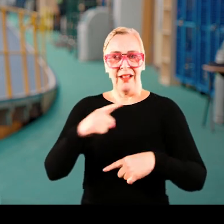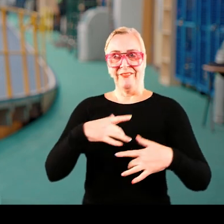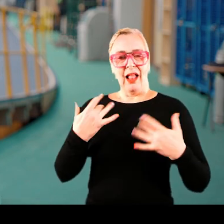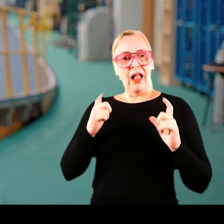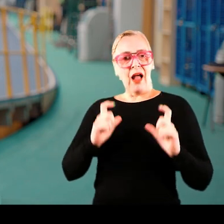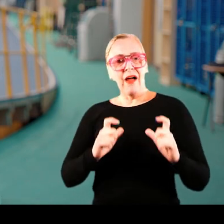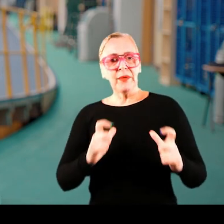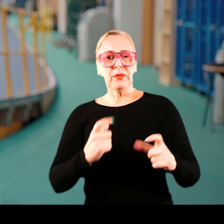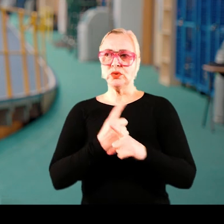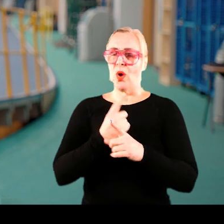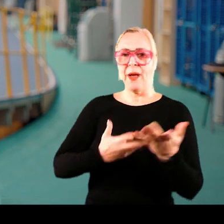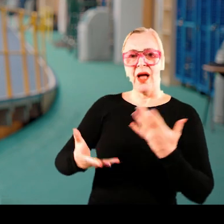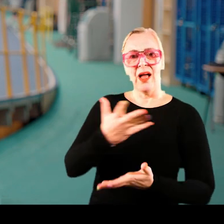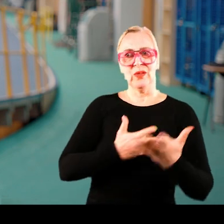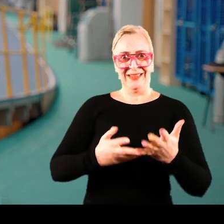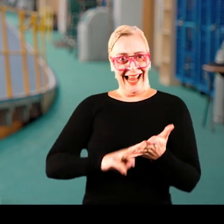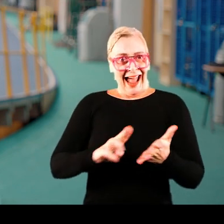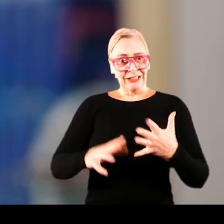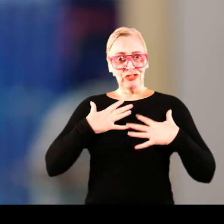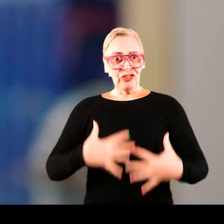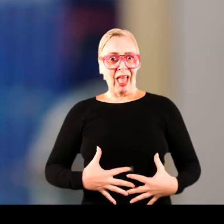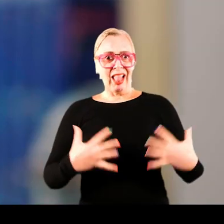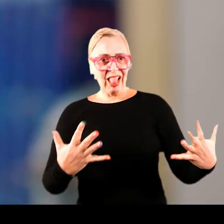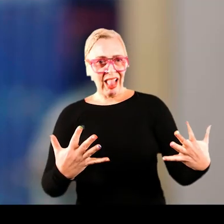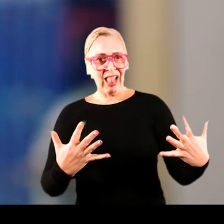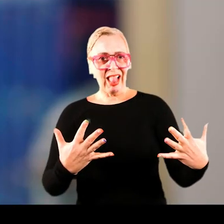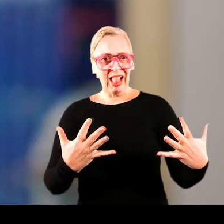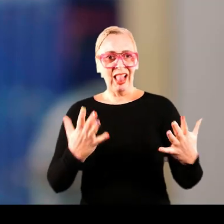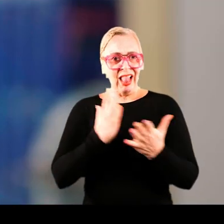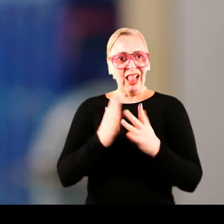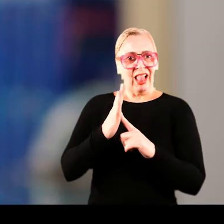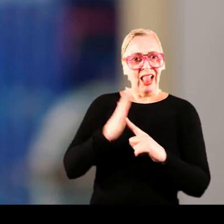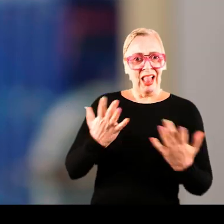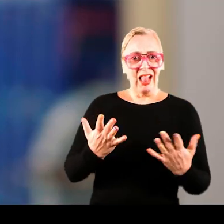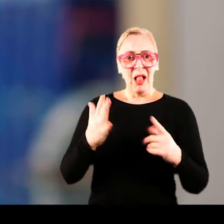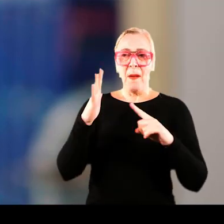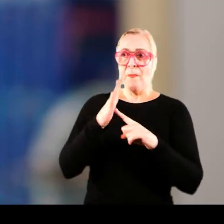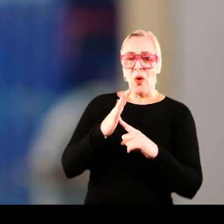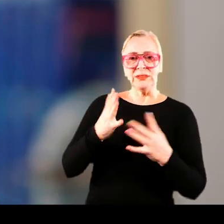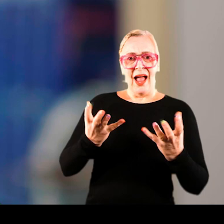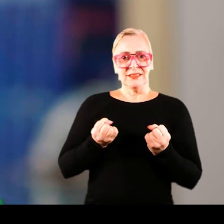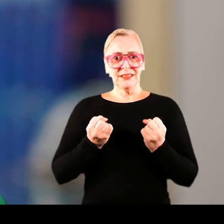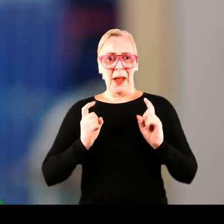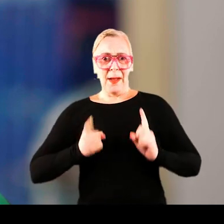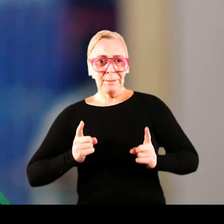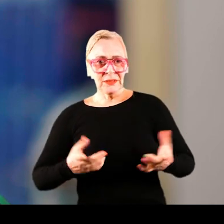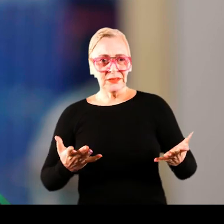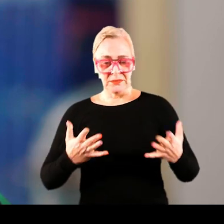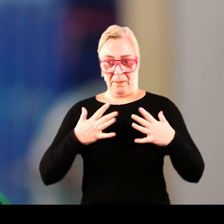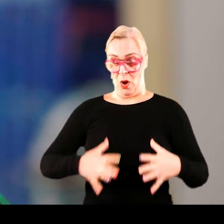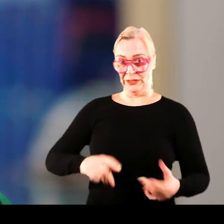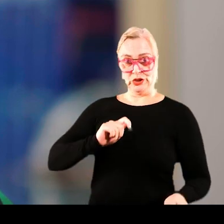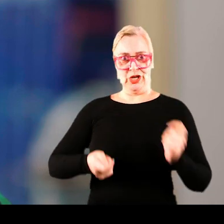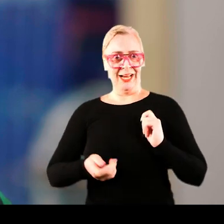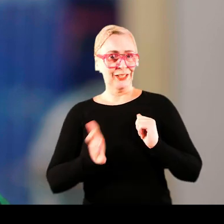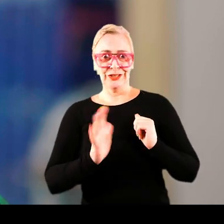so natural and a part of our being. I think one of the most important things is owning the fact our body is not going